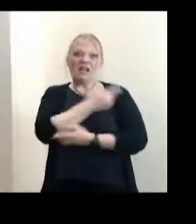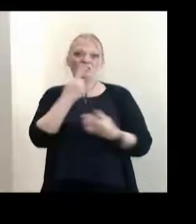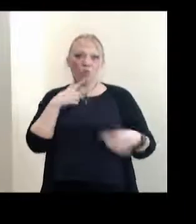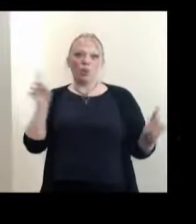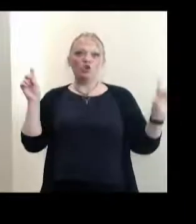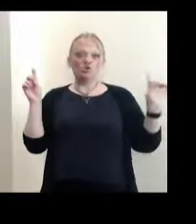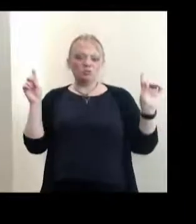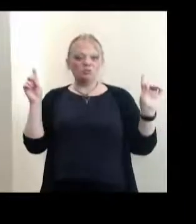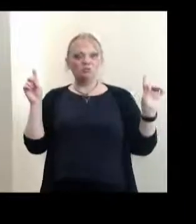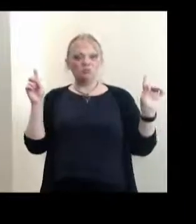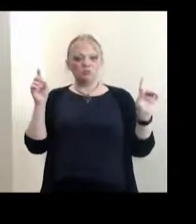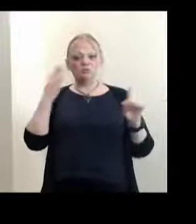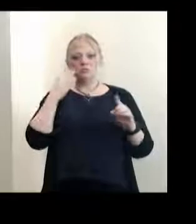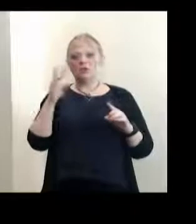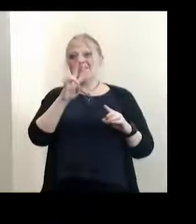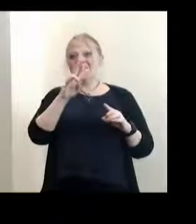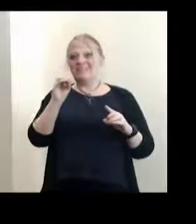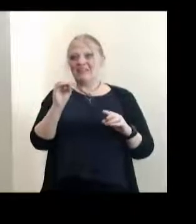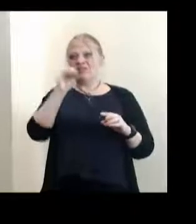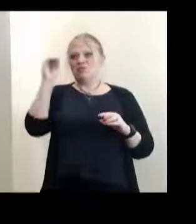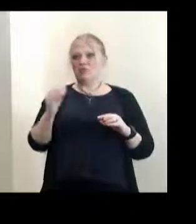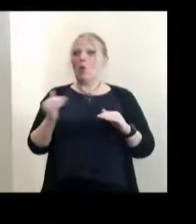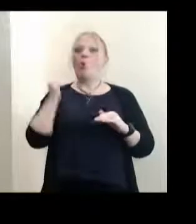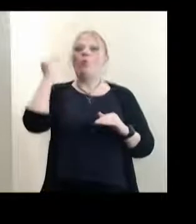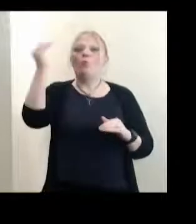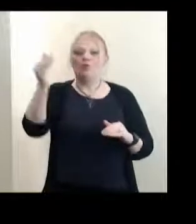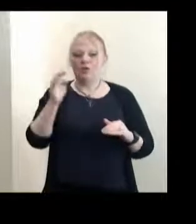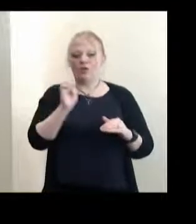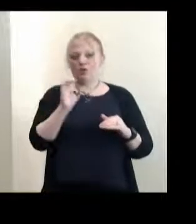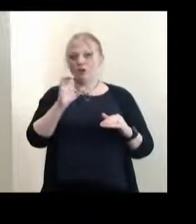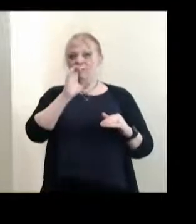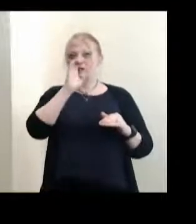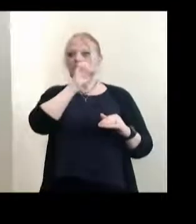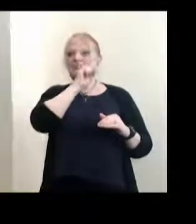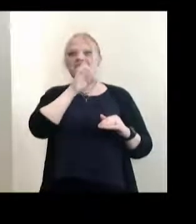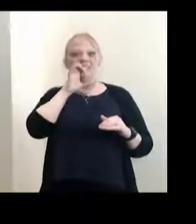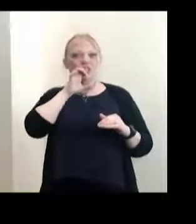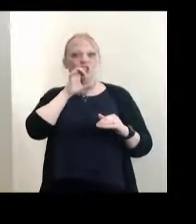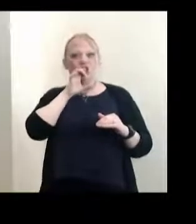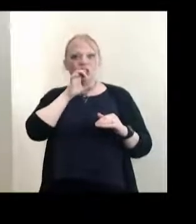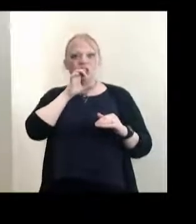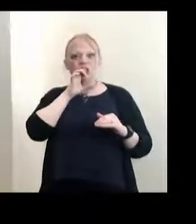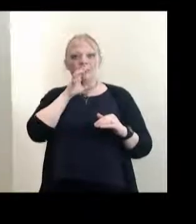know that over 70% of our Erie County seniors 65